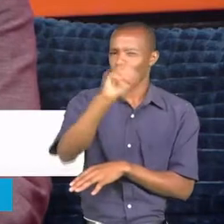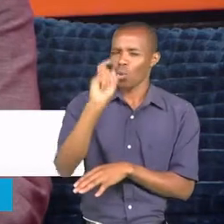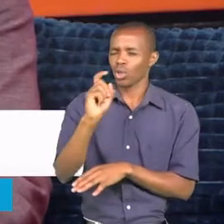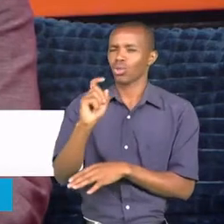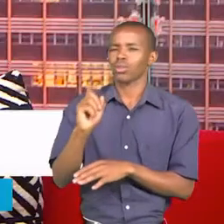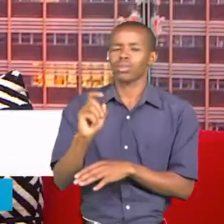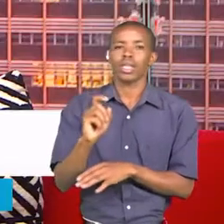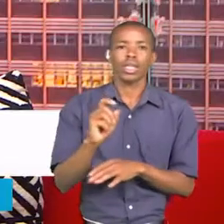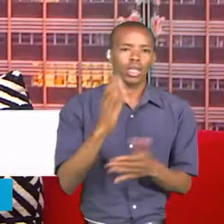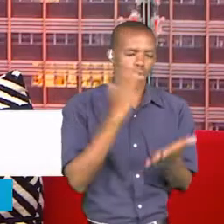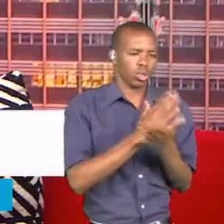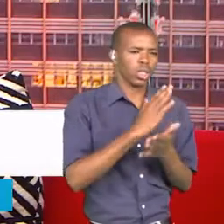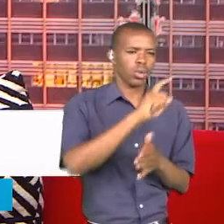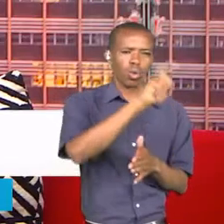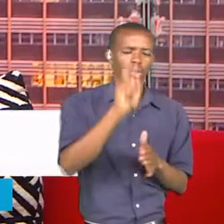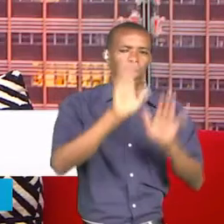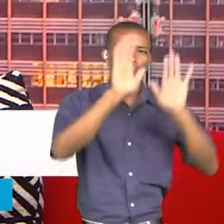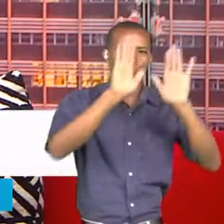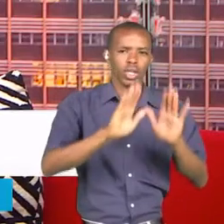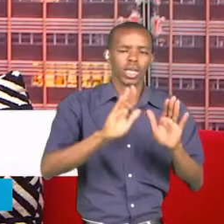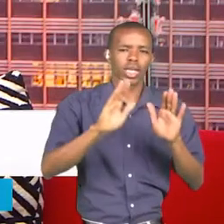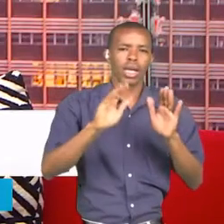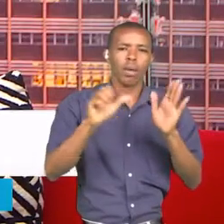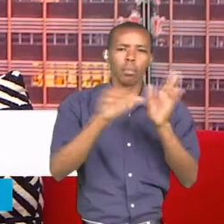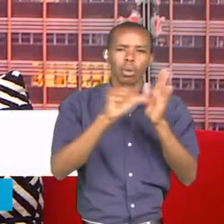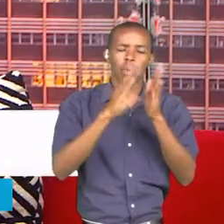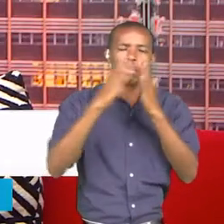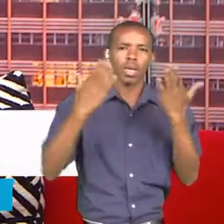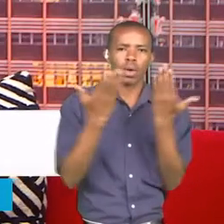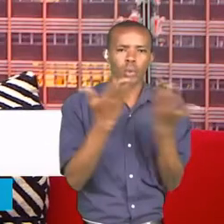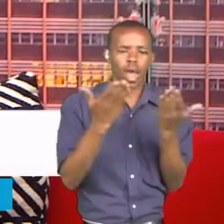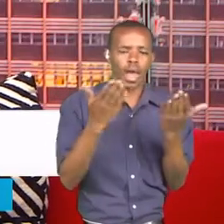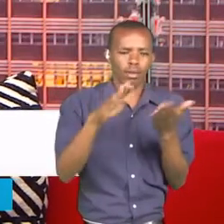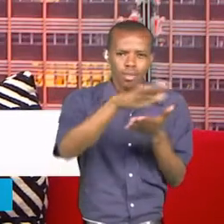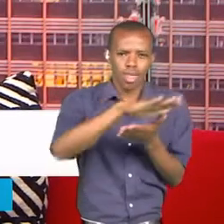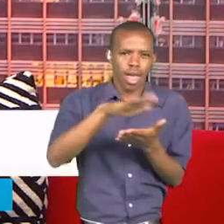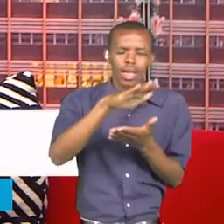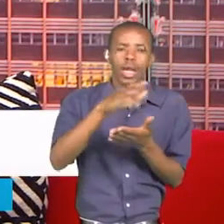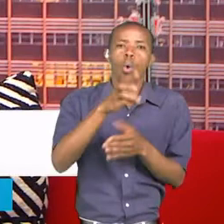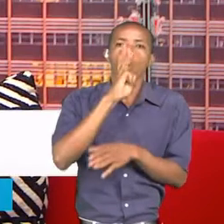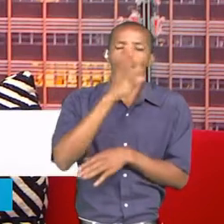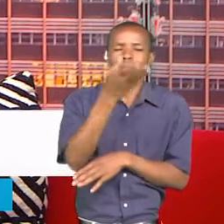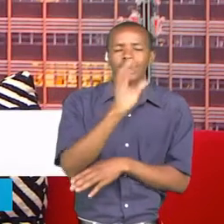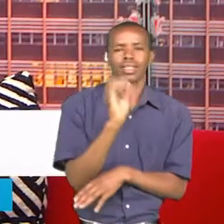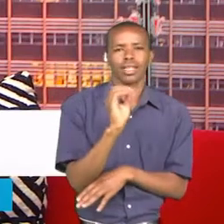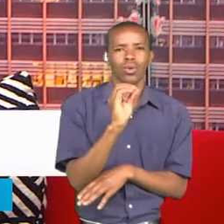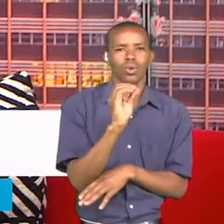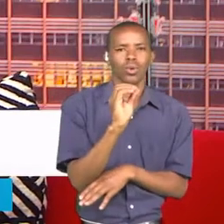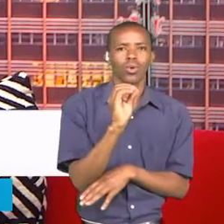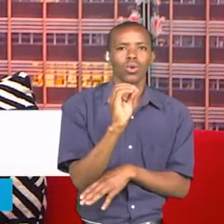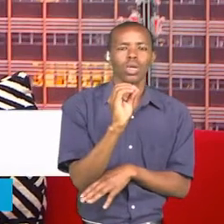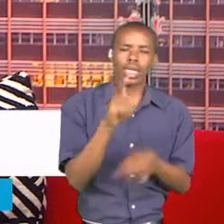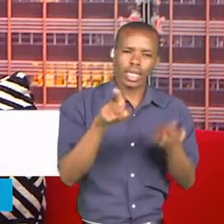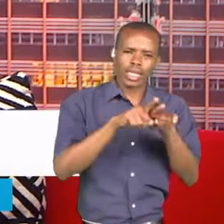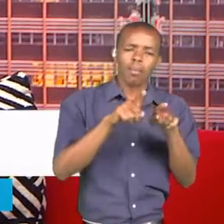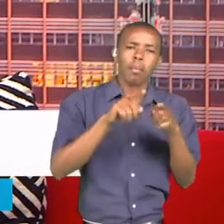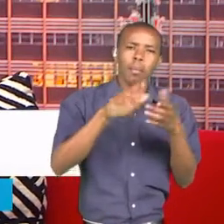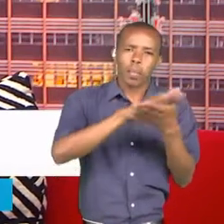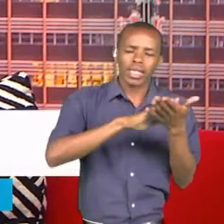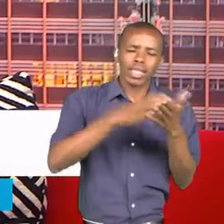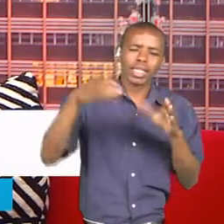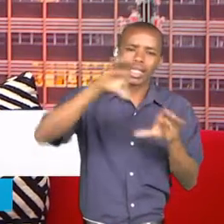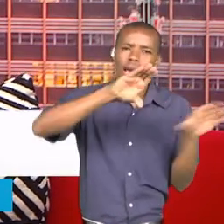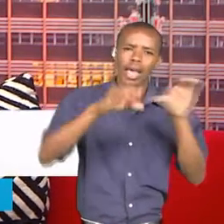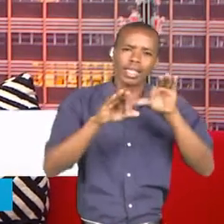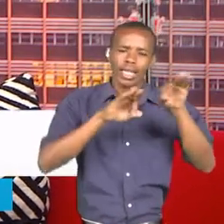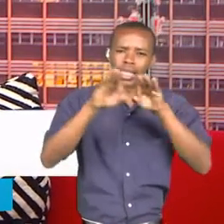it's a potent question, because you see the biggest problem actually on the ground is that there is no water. Even basic science tells you that